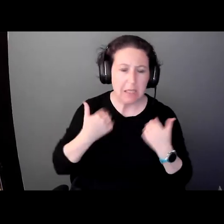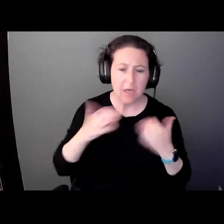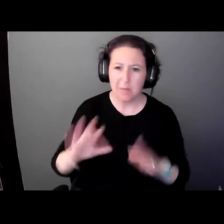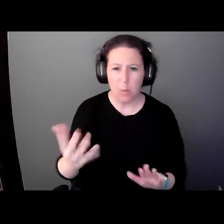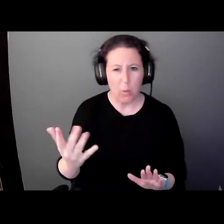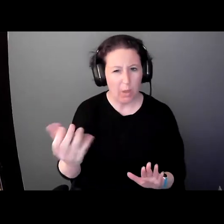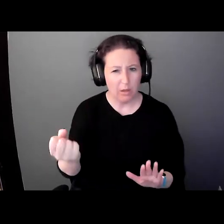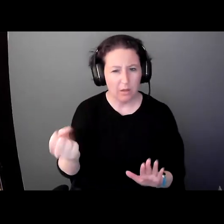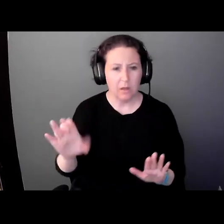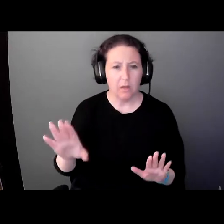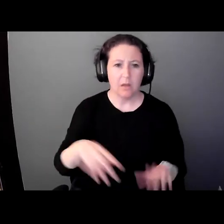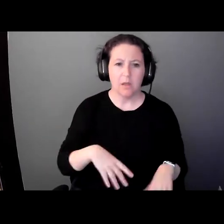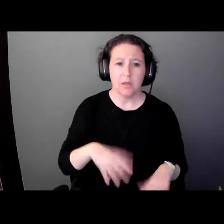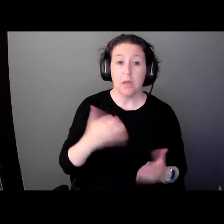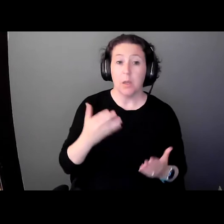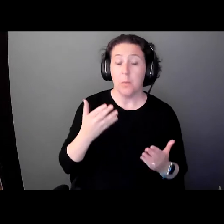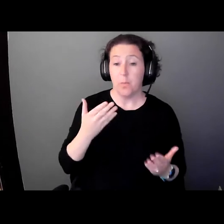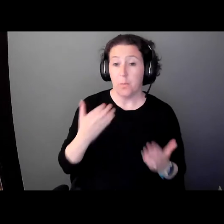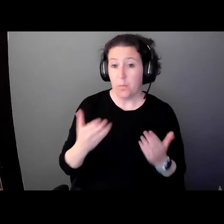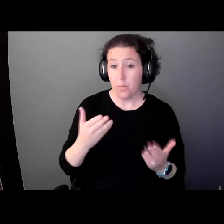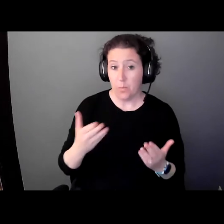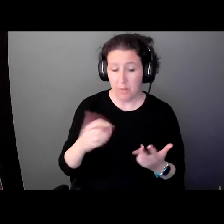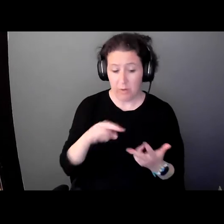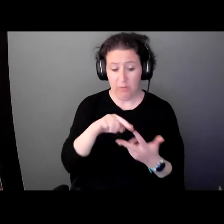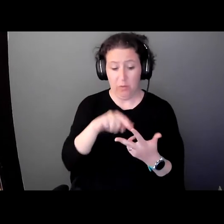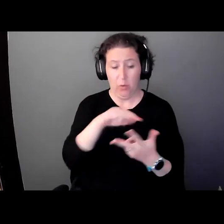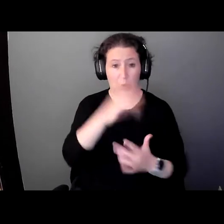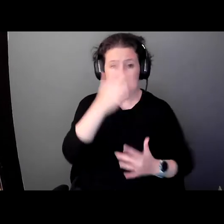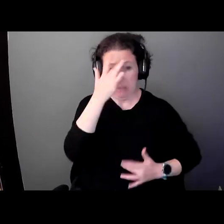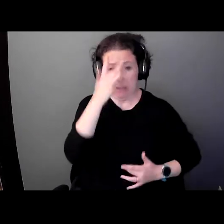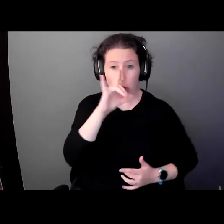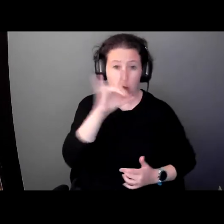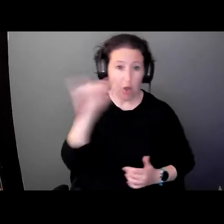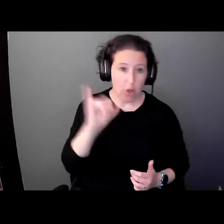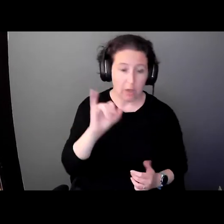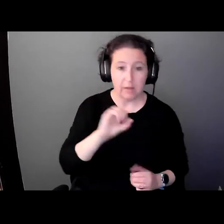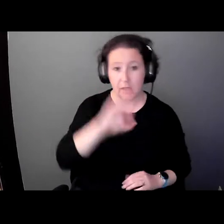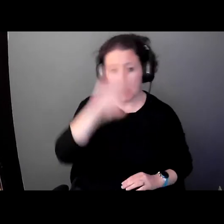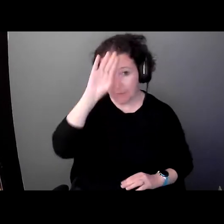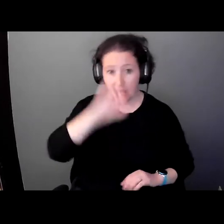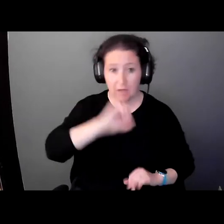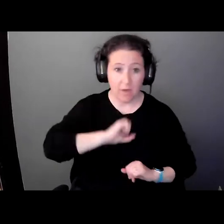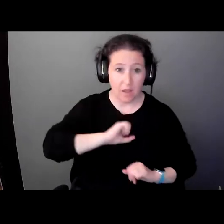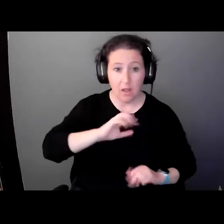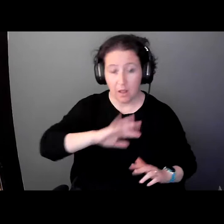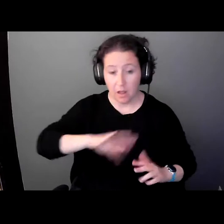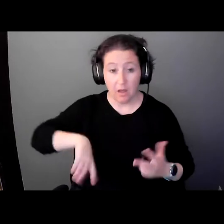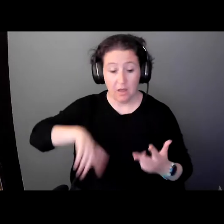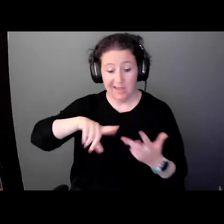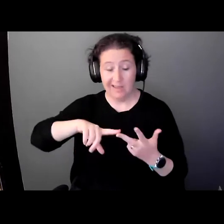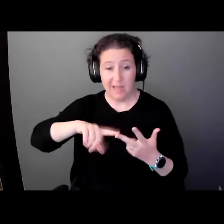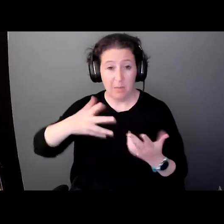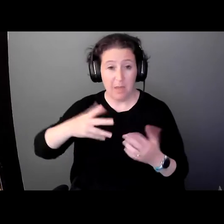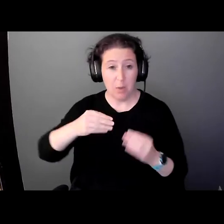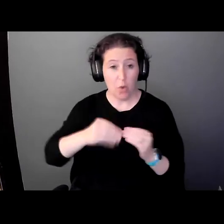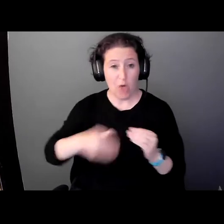at least a little different from what we've gotten used to with COVID-19, with maybe more GI complaints and possibly looking a little